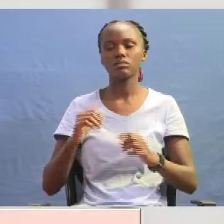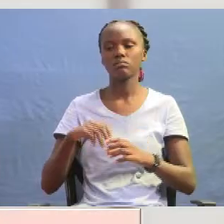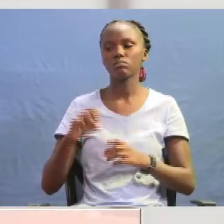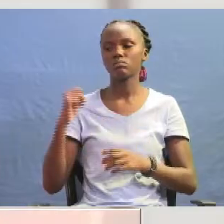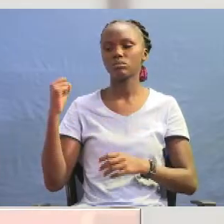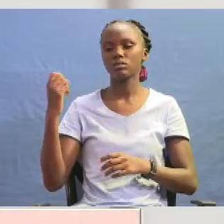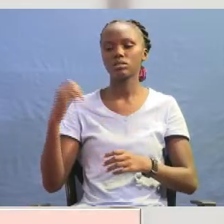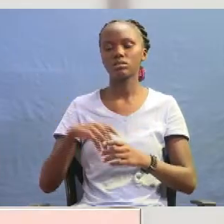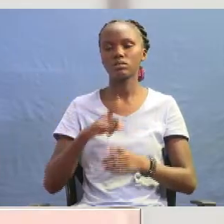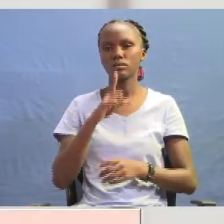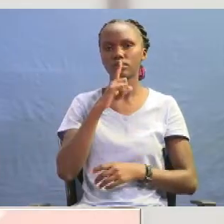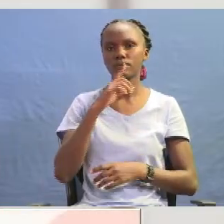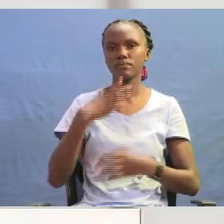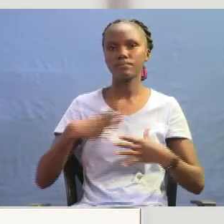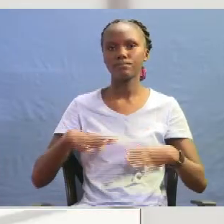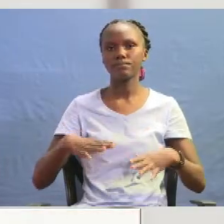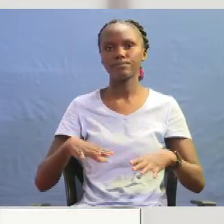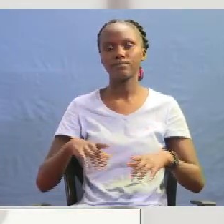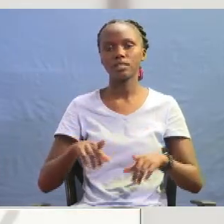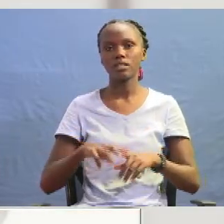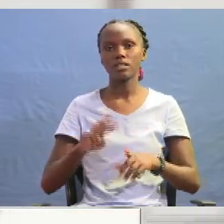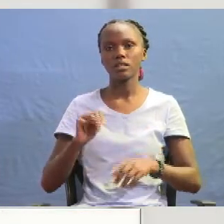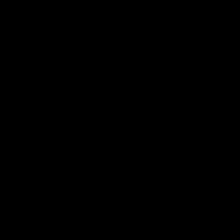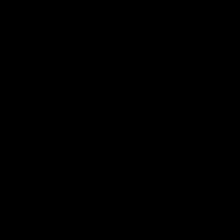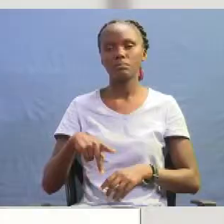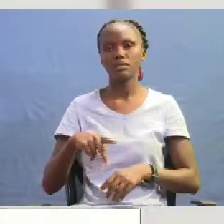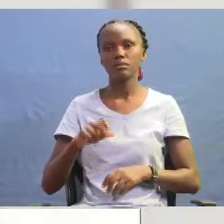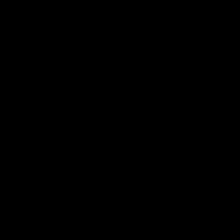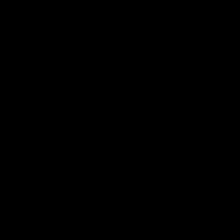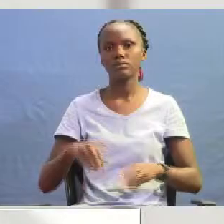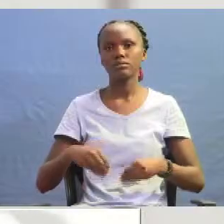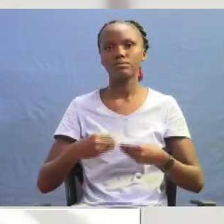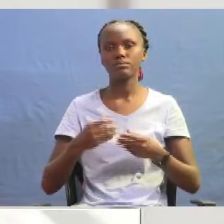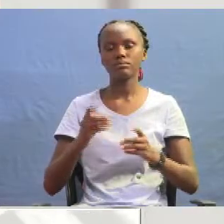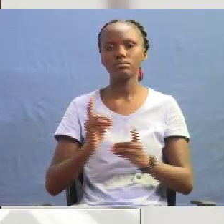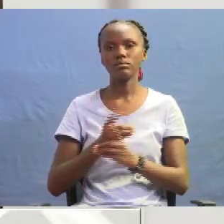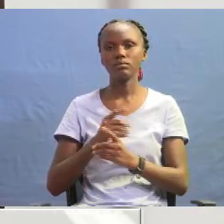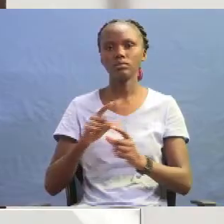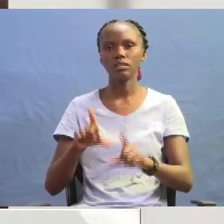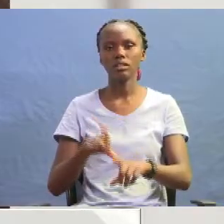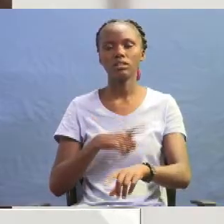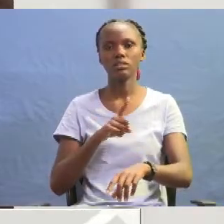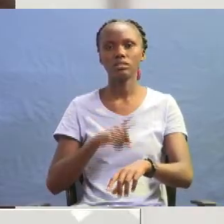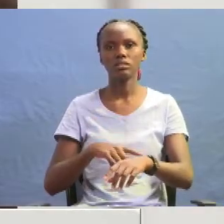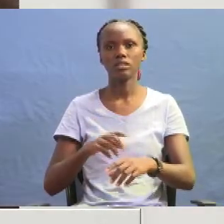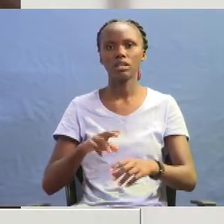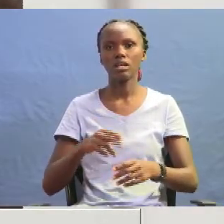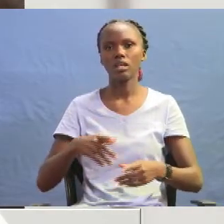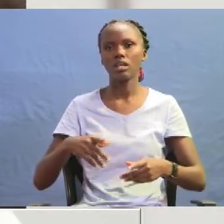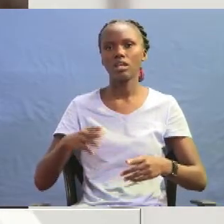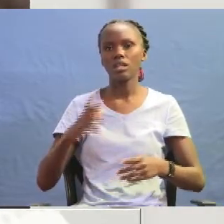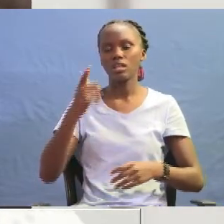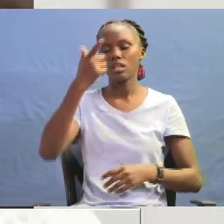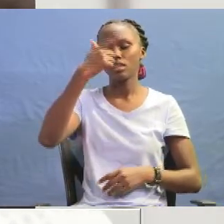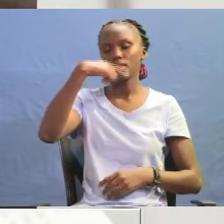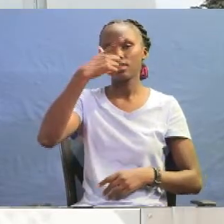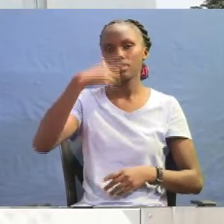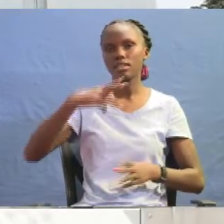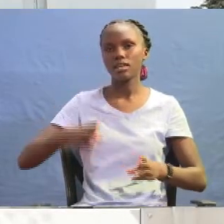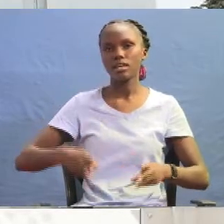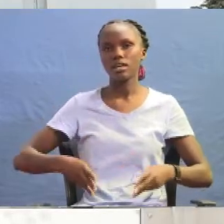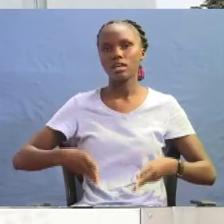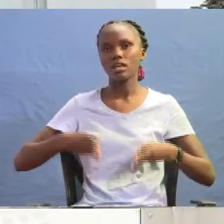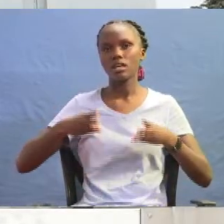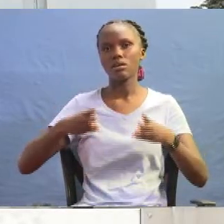to silence dissent. The MP was apprehended alongside Thika Superhighway with